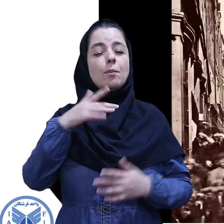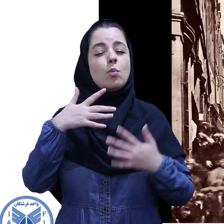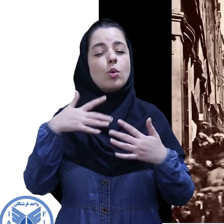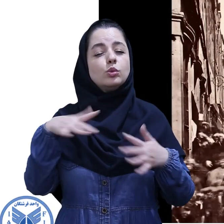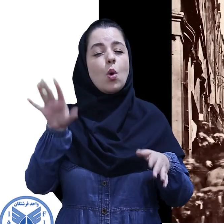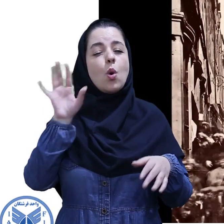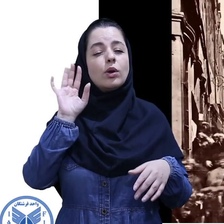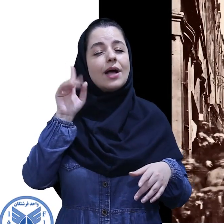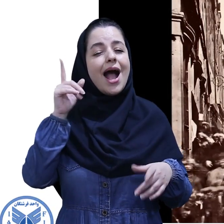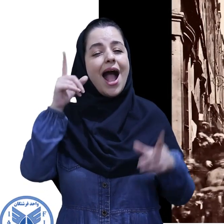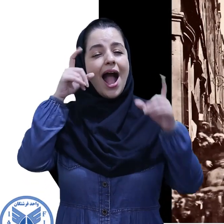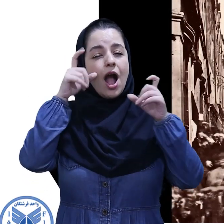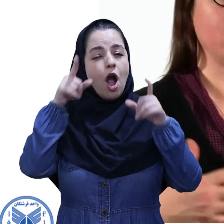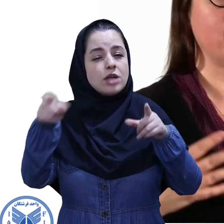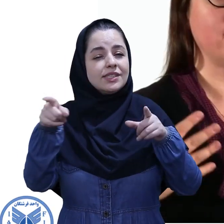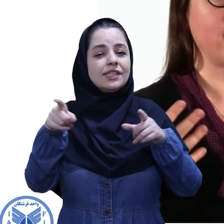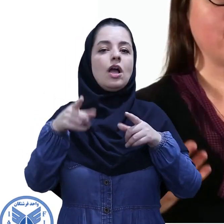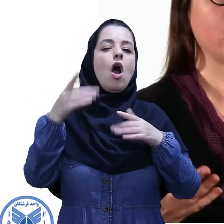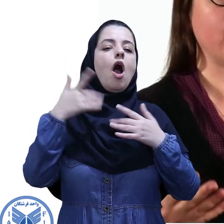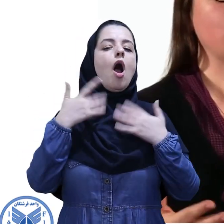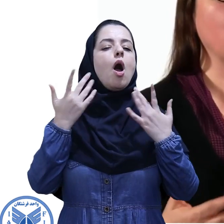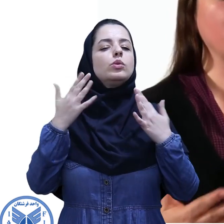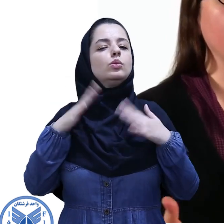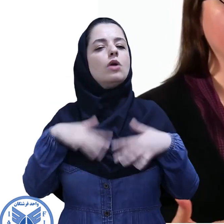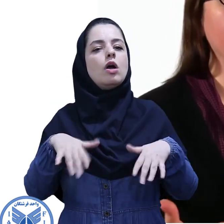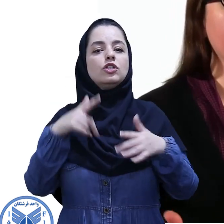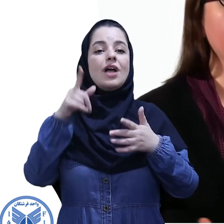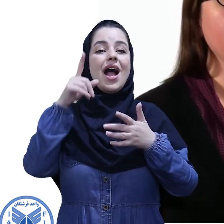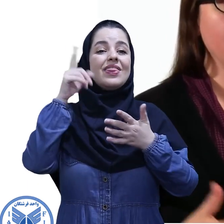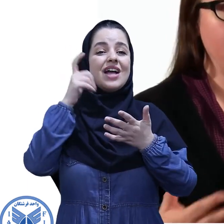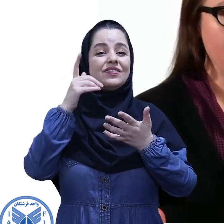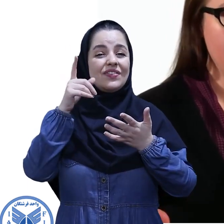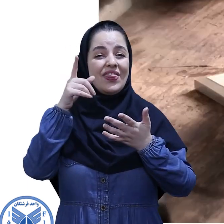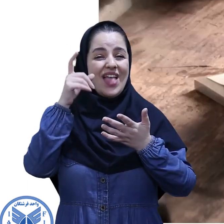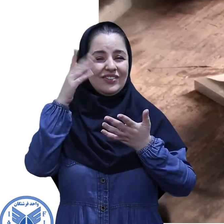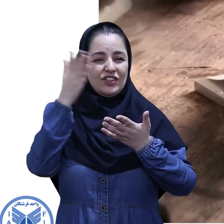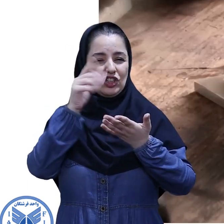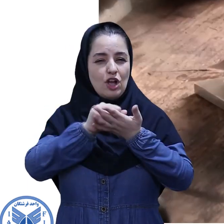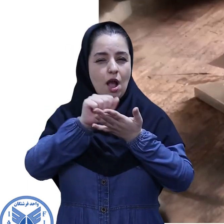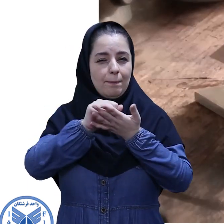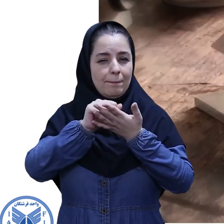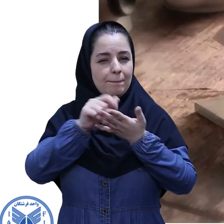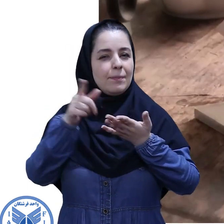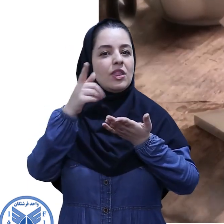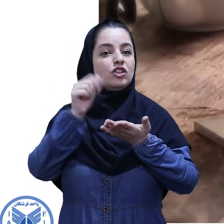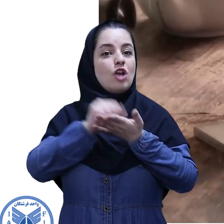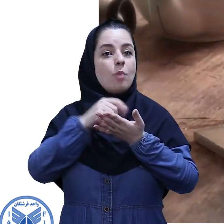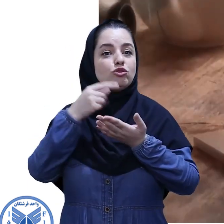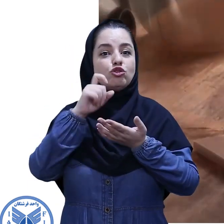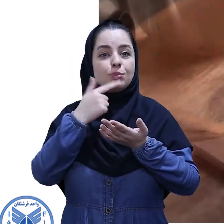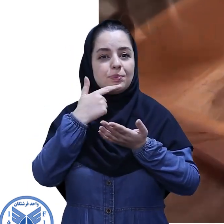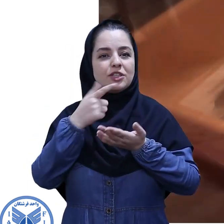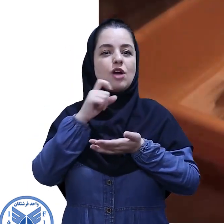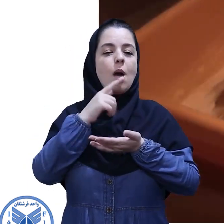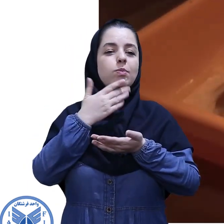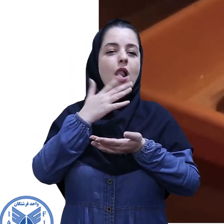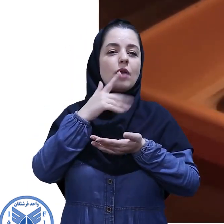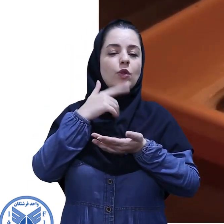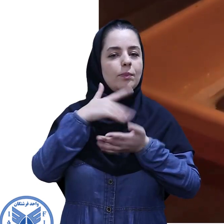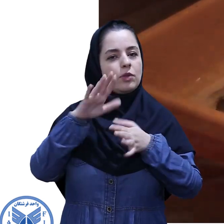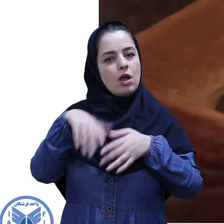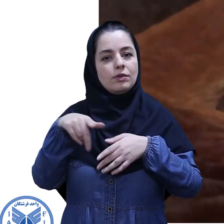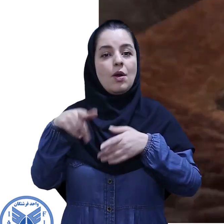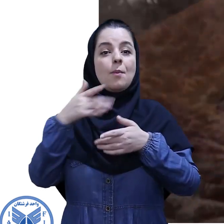One of the major themes in photography is this desire to have a more permanent image. You have the Woodbury type, you have the platinum